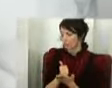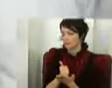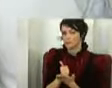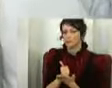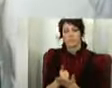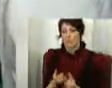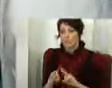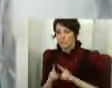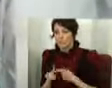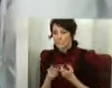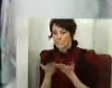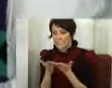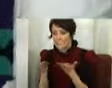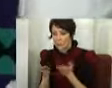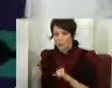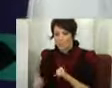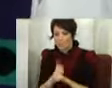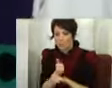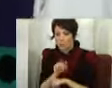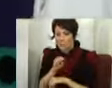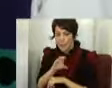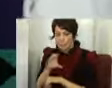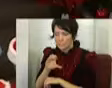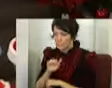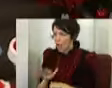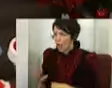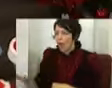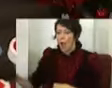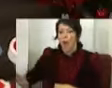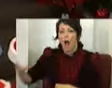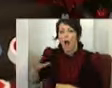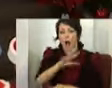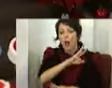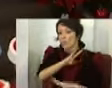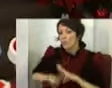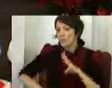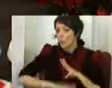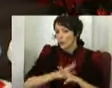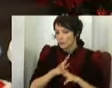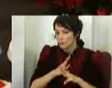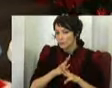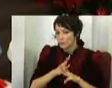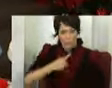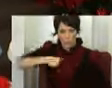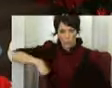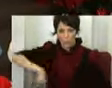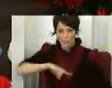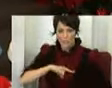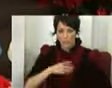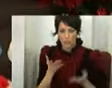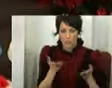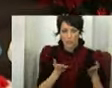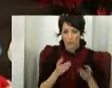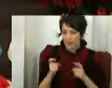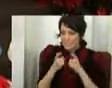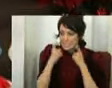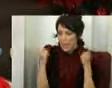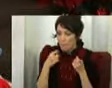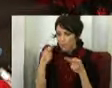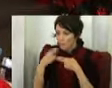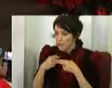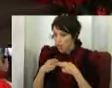Friends, here at Founders Metropolitan Community Church, as with metropolitan community churches all over the world, we serve and celebrate what is called